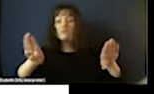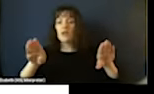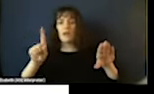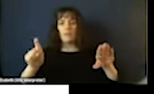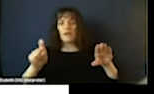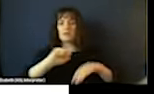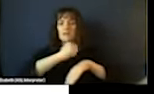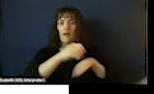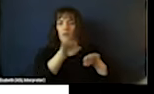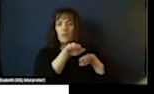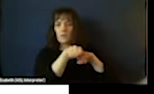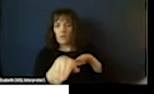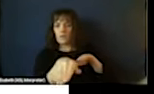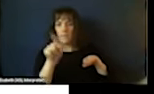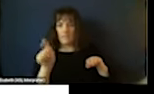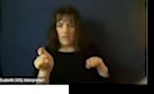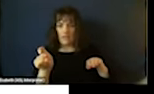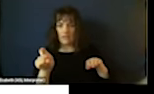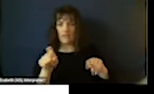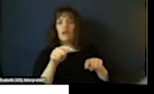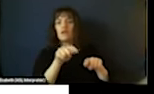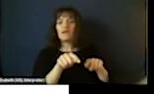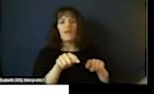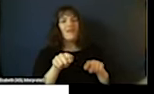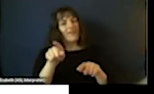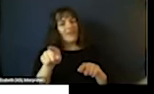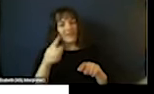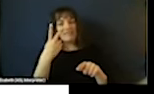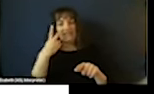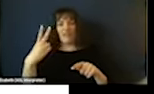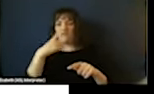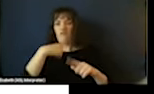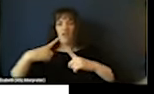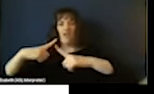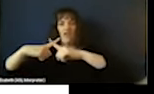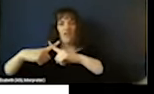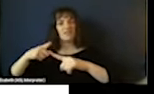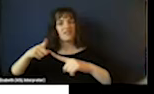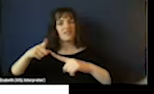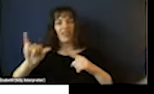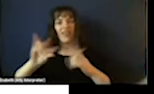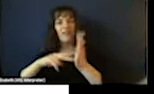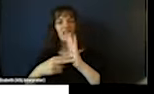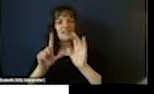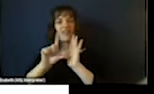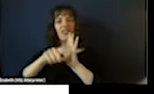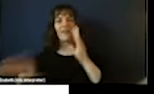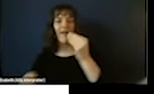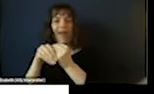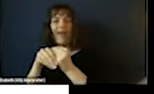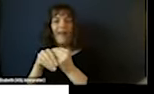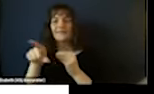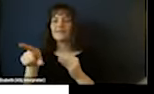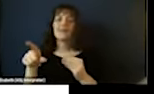And while this is important, it's not the goal. We don't want to have to retrofit things to be accessible. We want them to be accessible from the